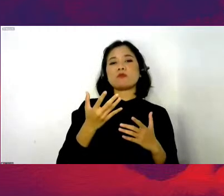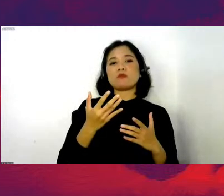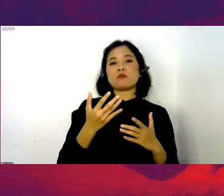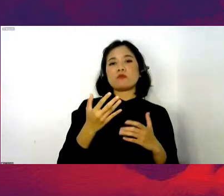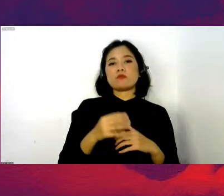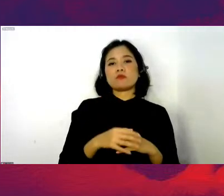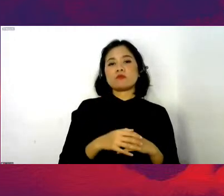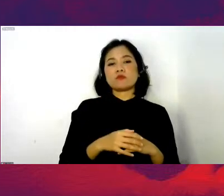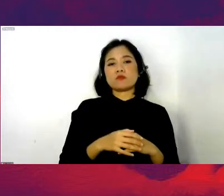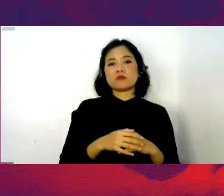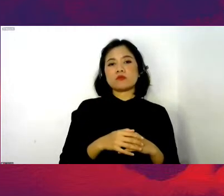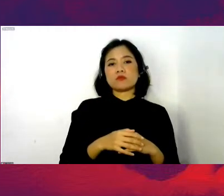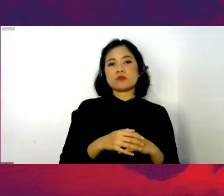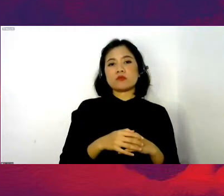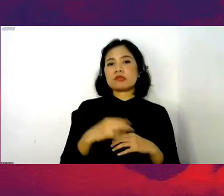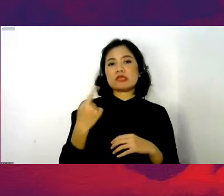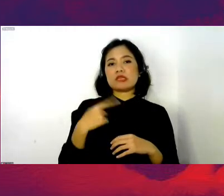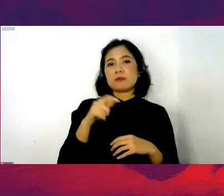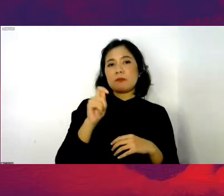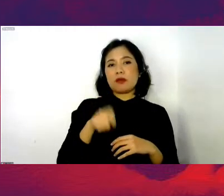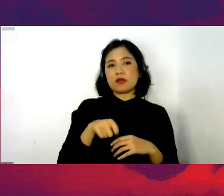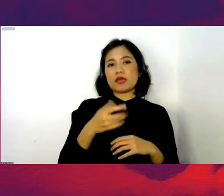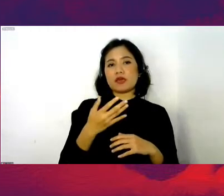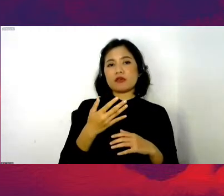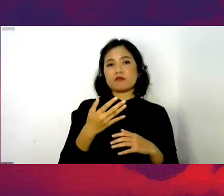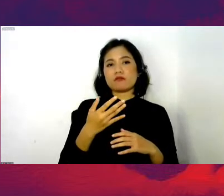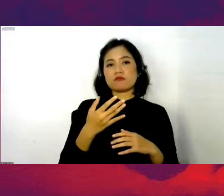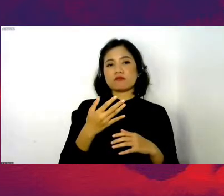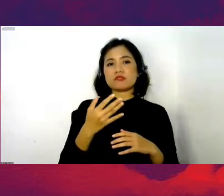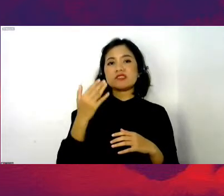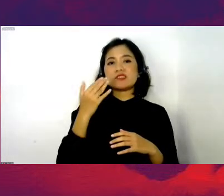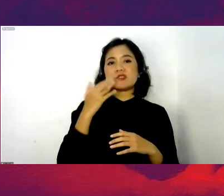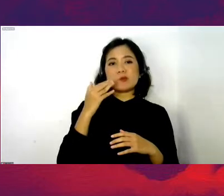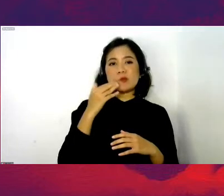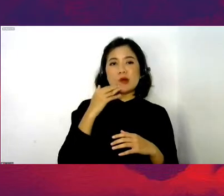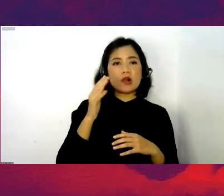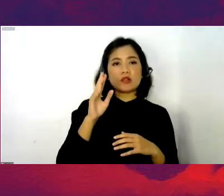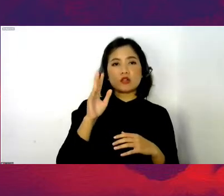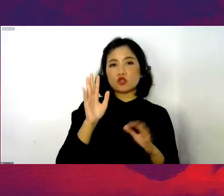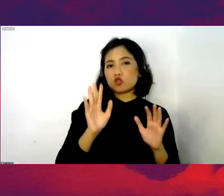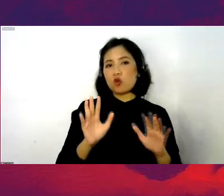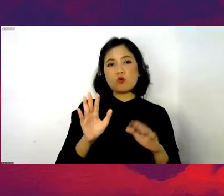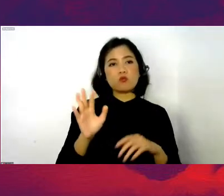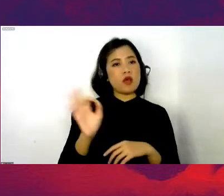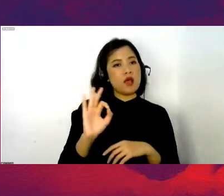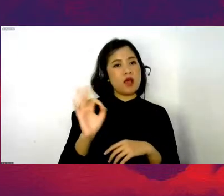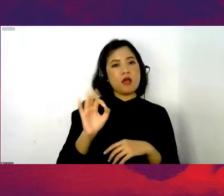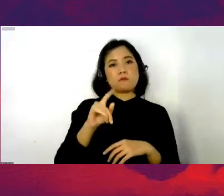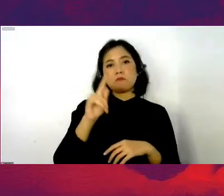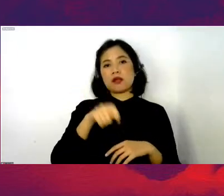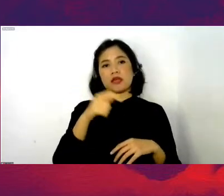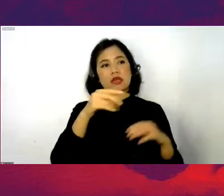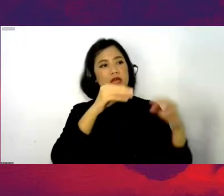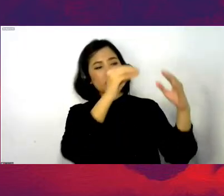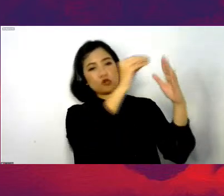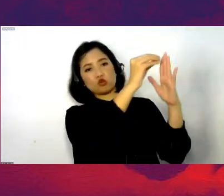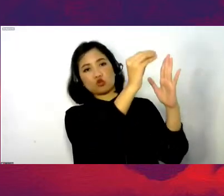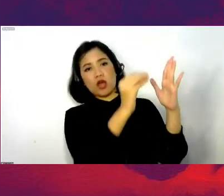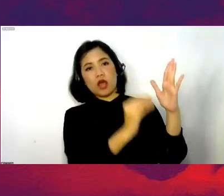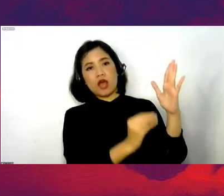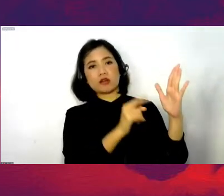So you have to have this yardstick of that is comparable across time and across space. Maybe Prof. Walter and also Sabina can respond to